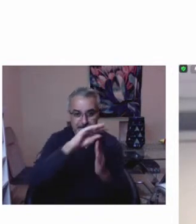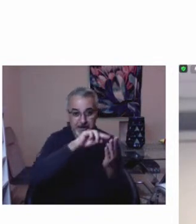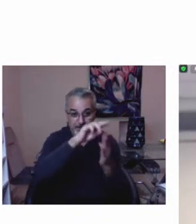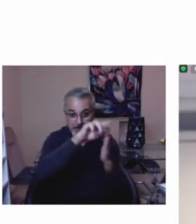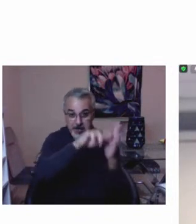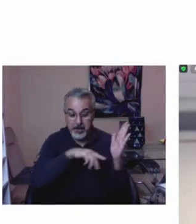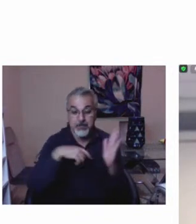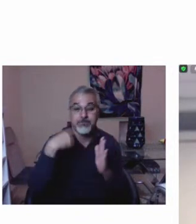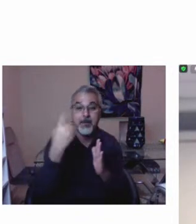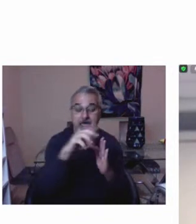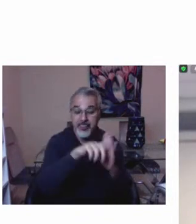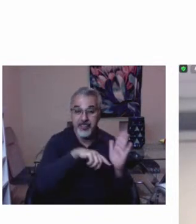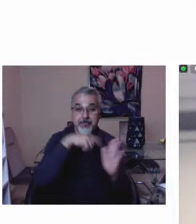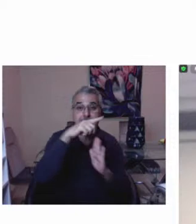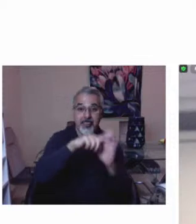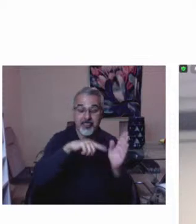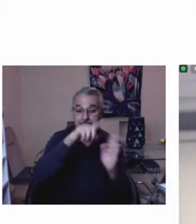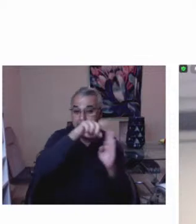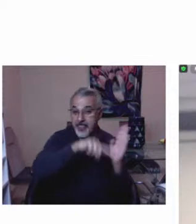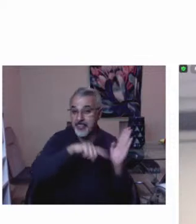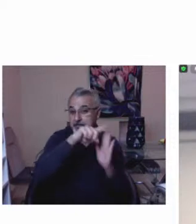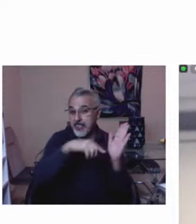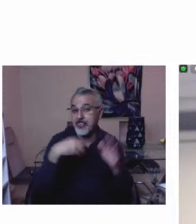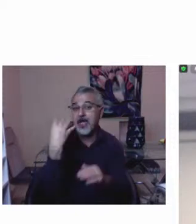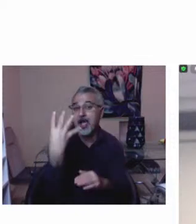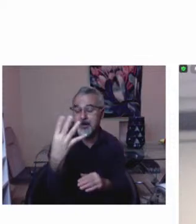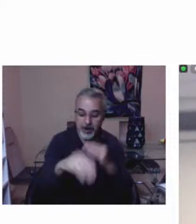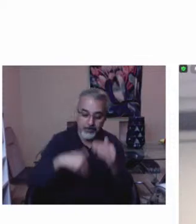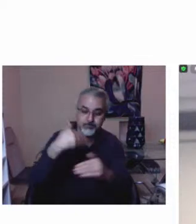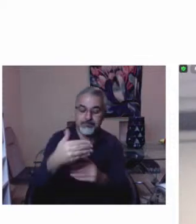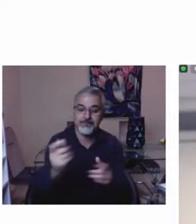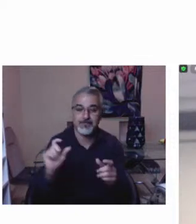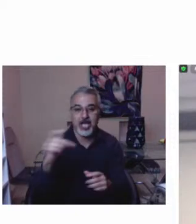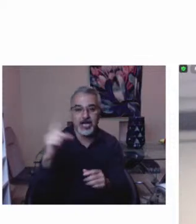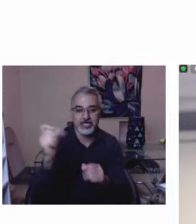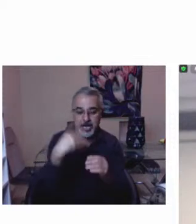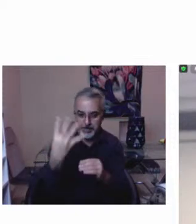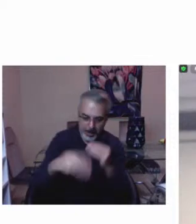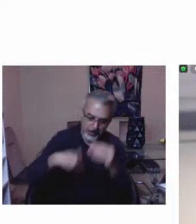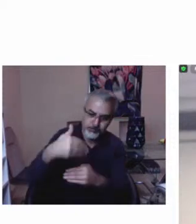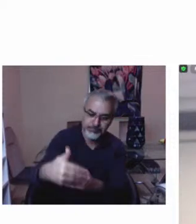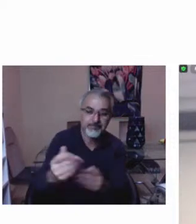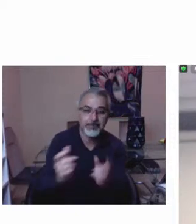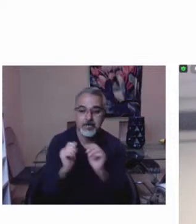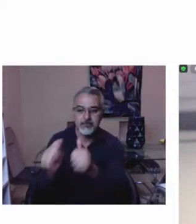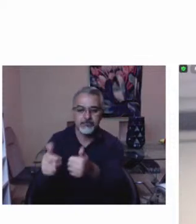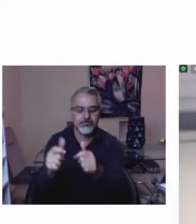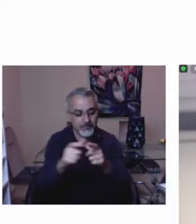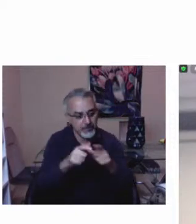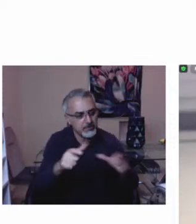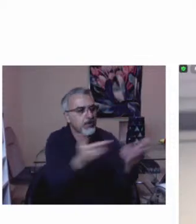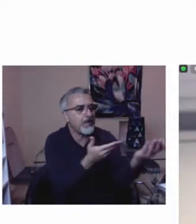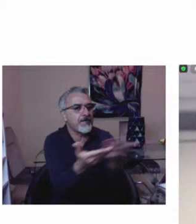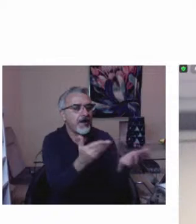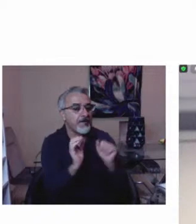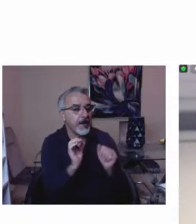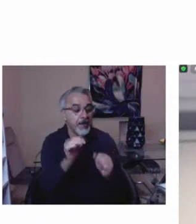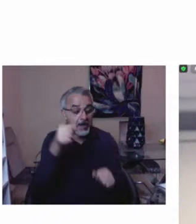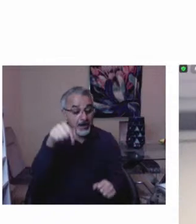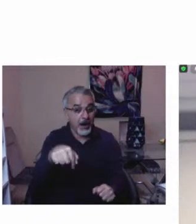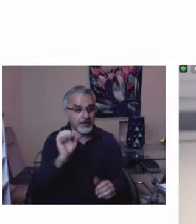dedicated session on financing the YPS agenda and for the young peace